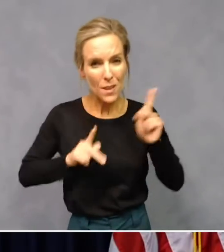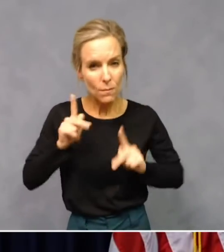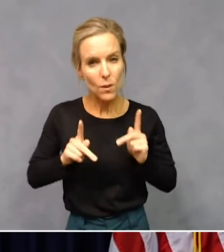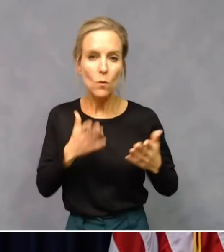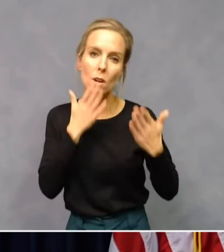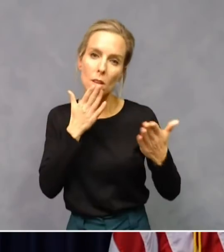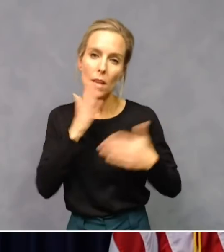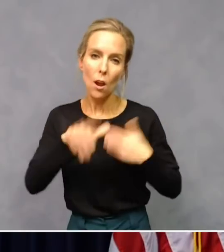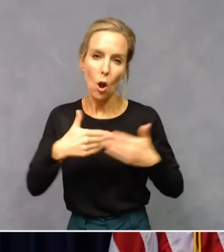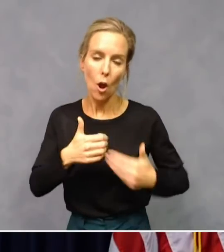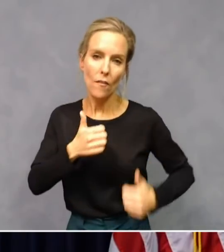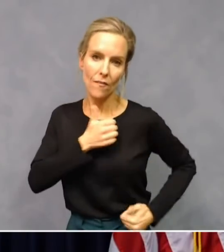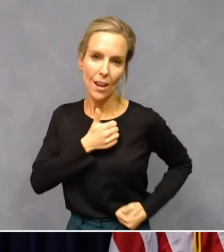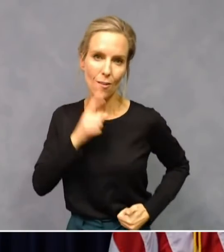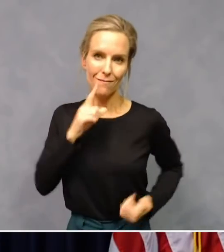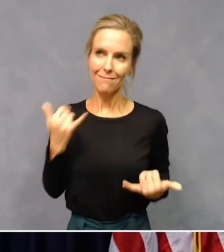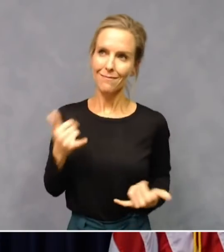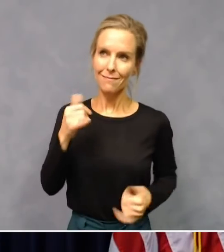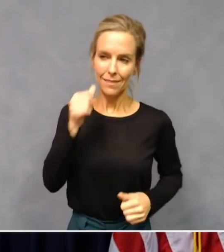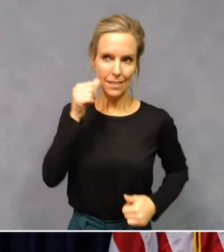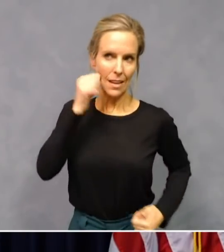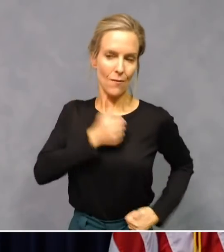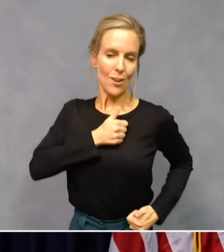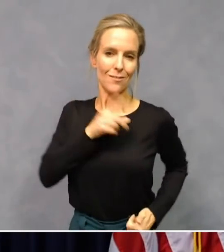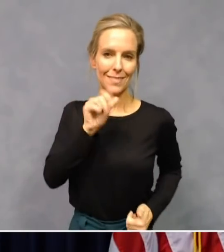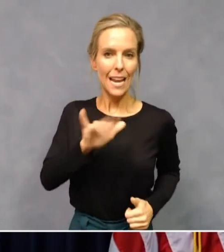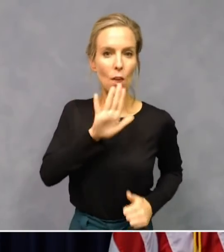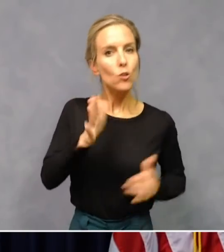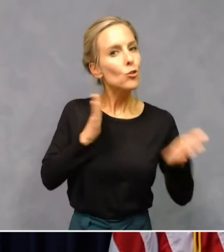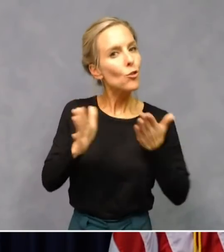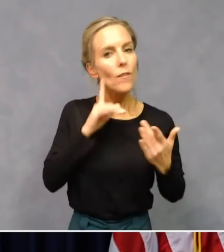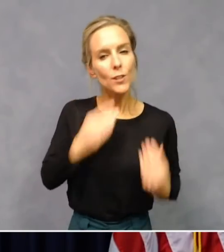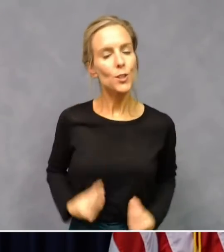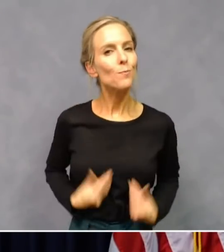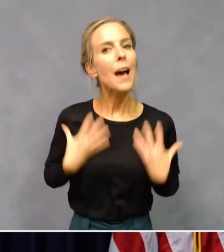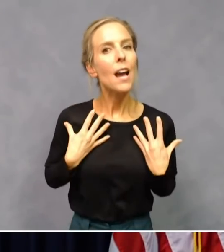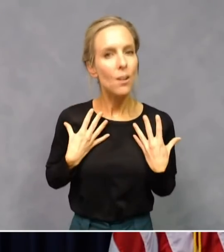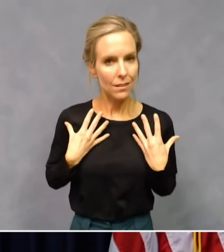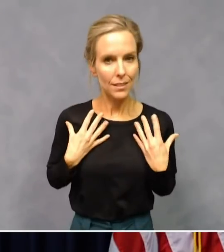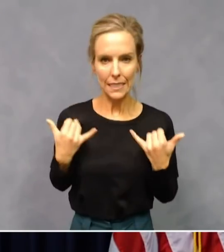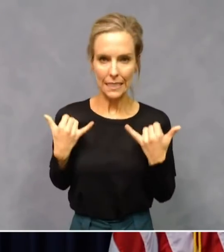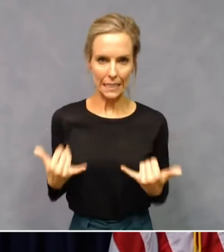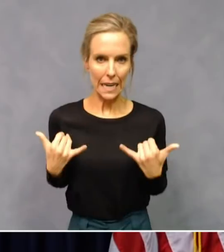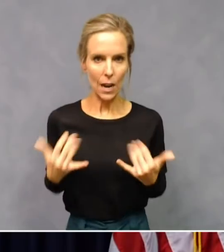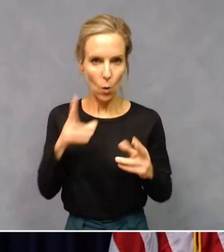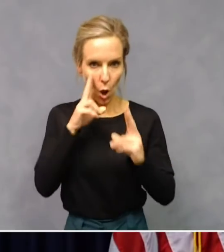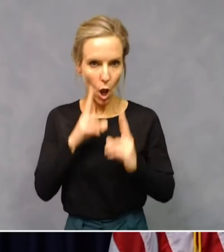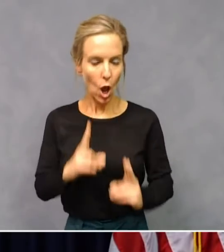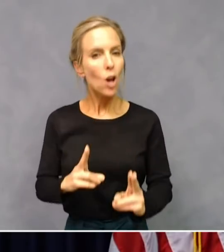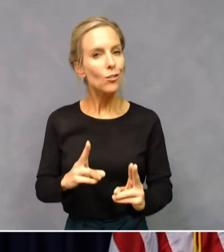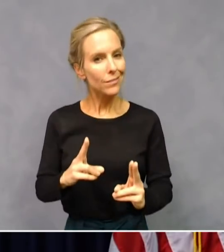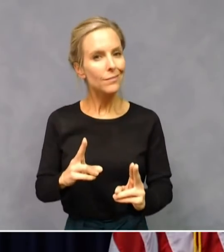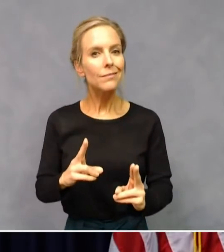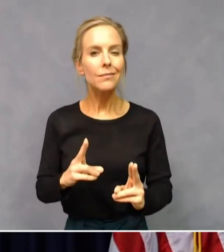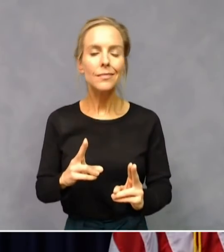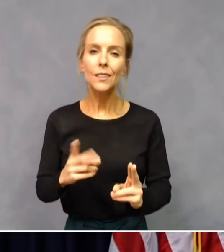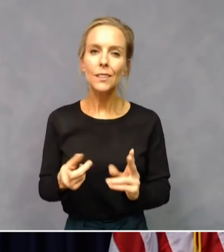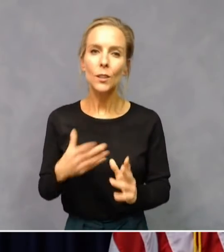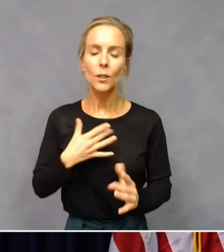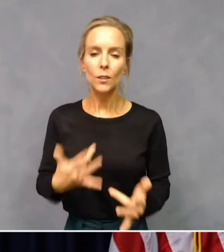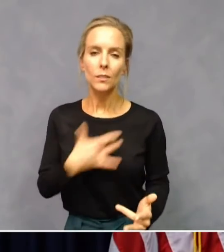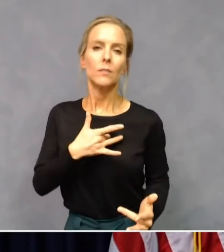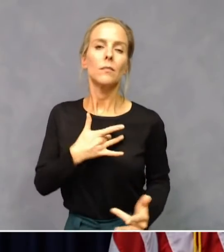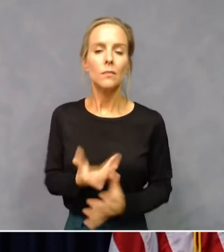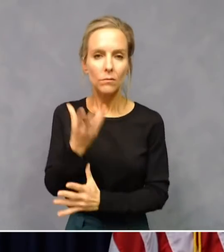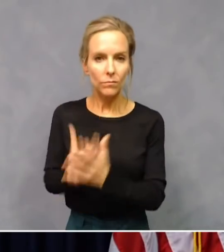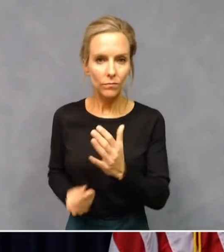on Veterans Day. Their service is truly inspiring. Today we want to honor one veteran that we tragically lost to COVID-19